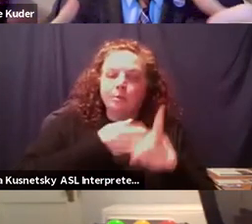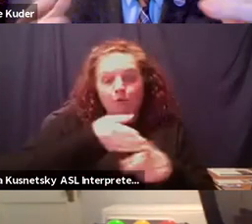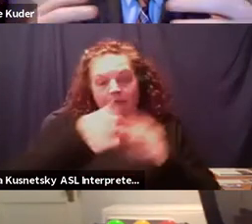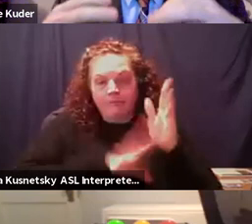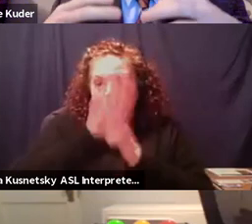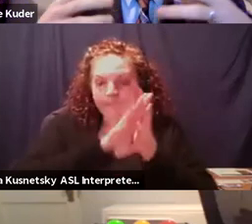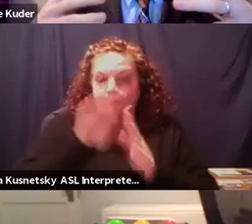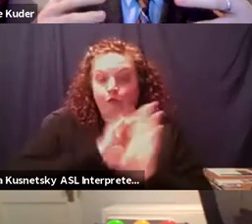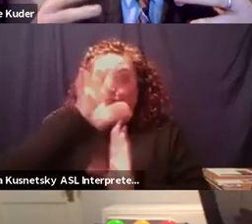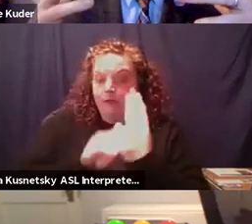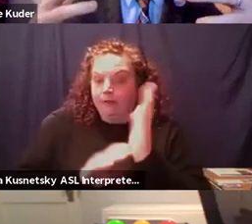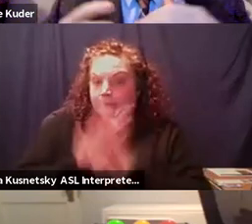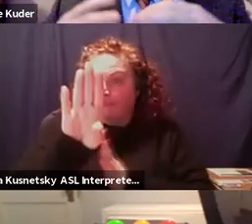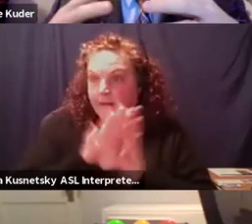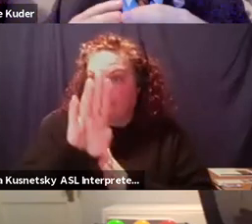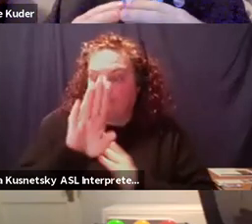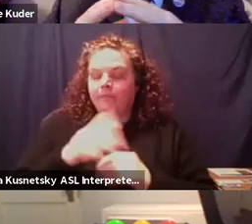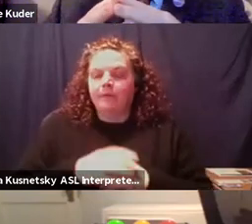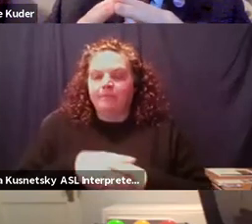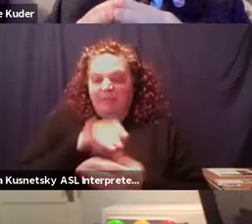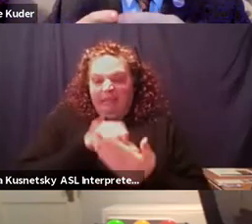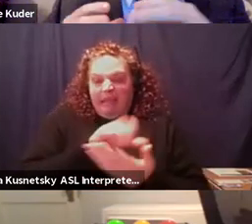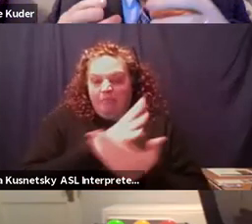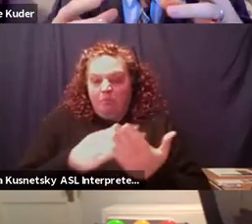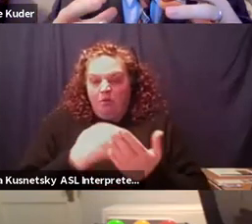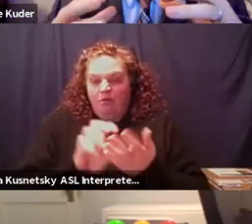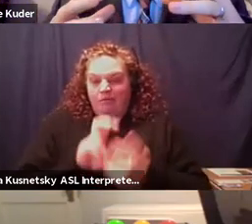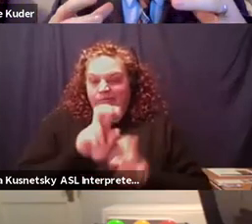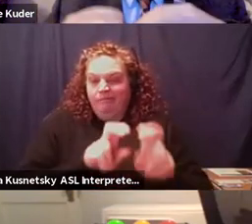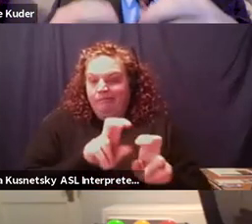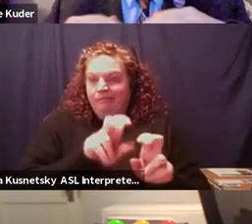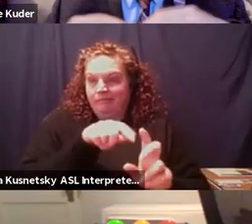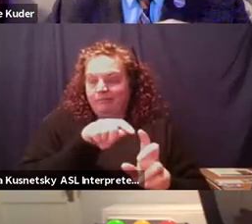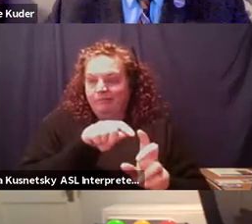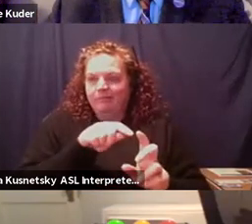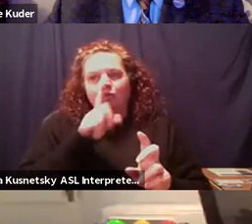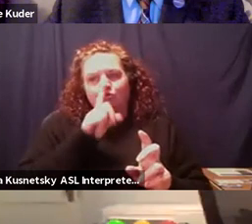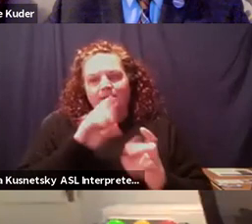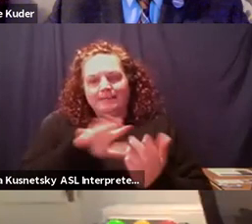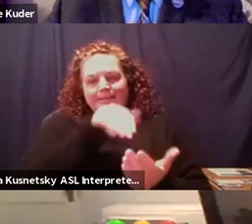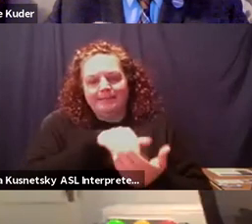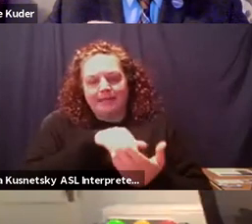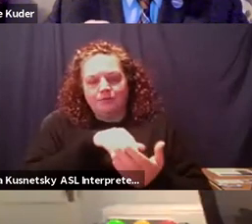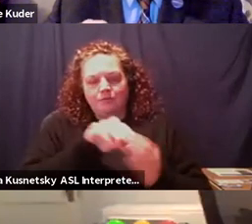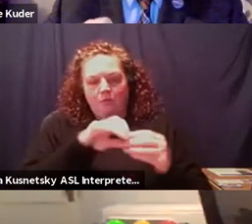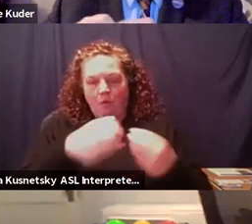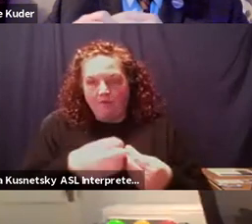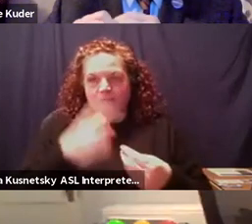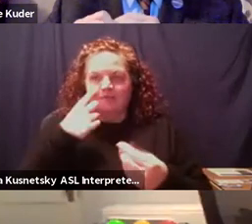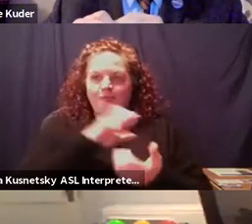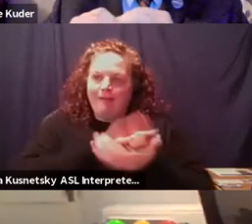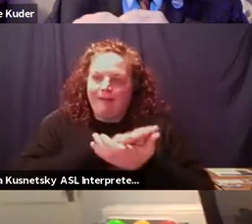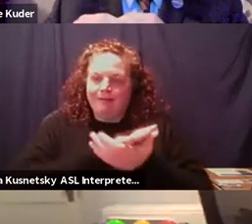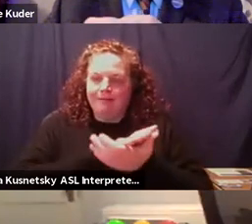development. Those parts of the investment are our central office investments in our academics